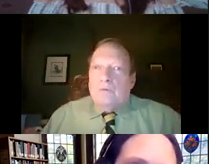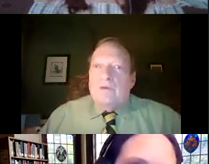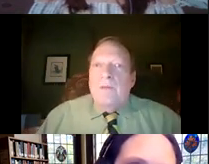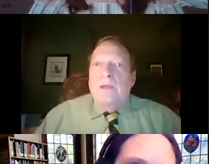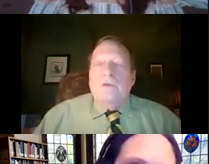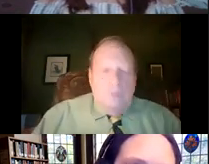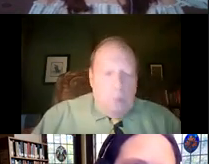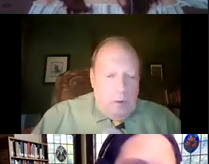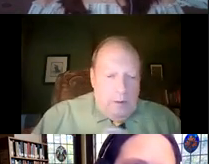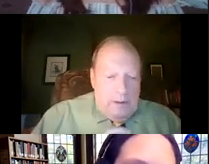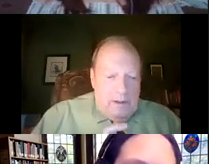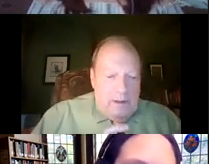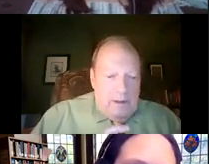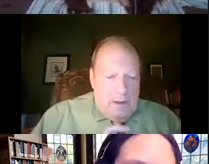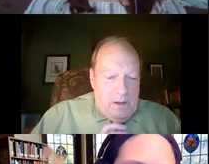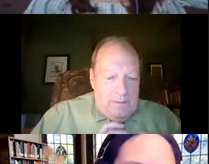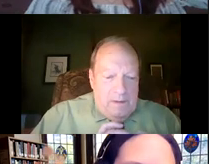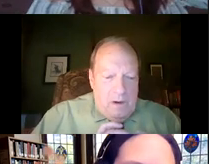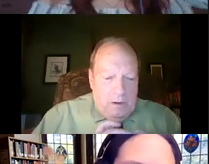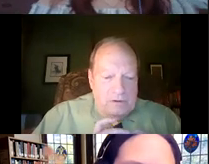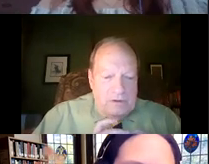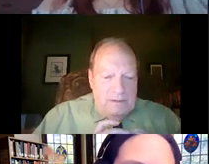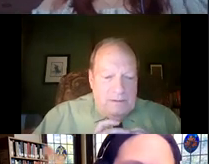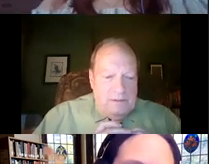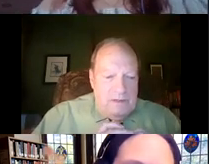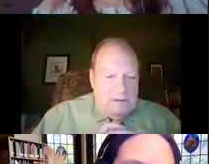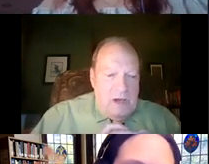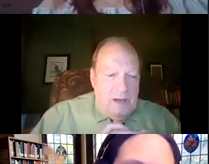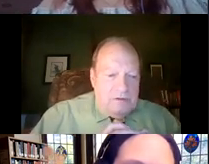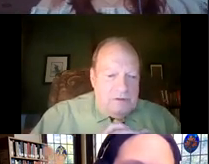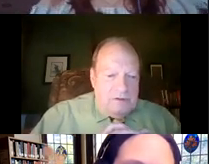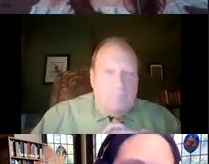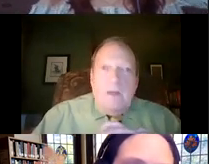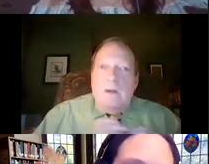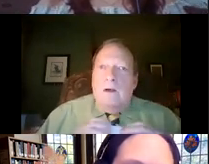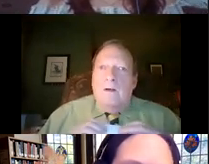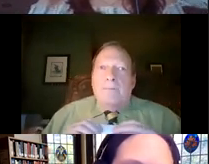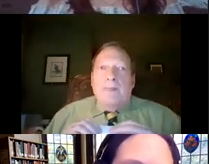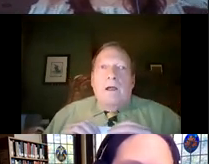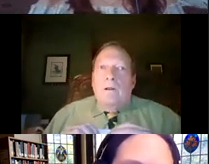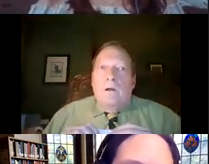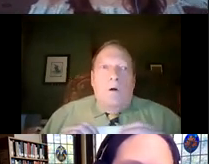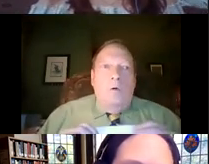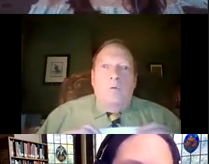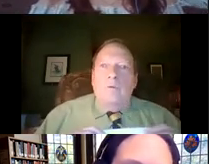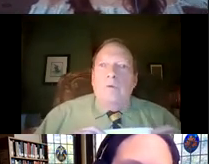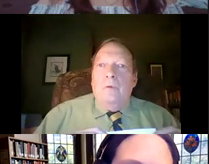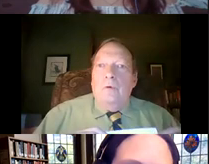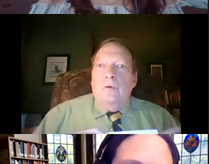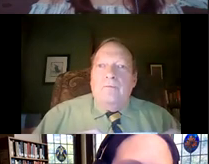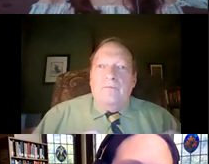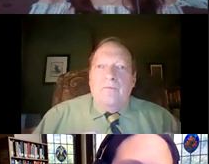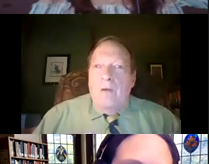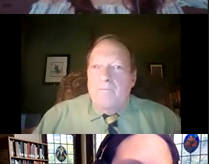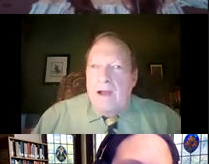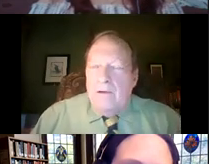and most of the majors were in the arts and sciences. whole new brood